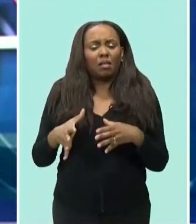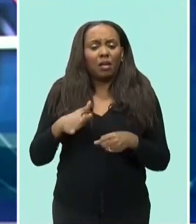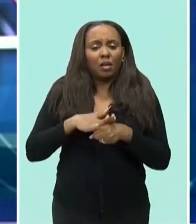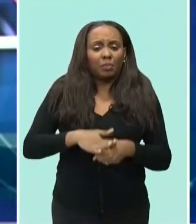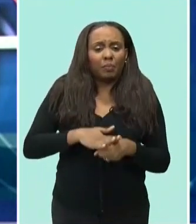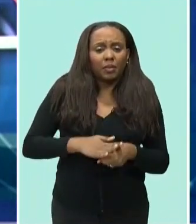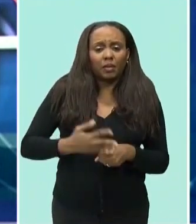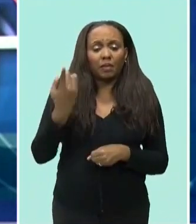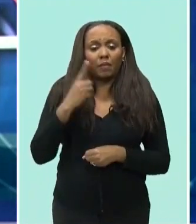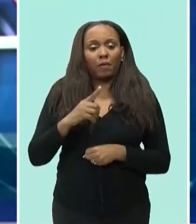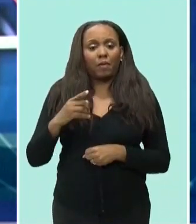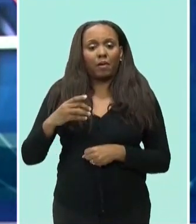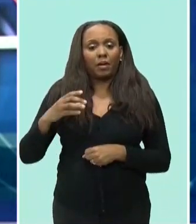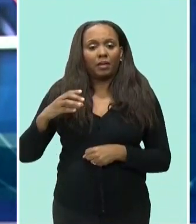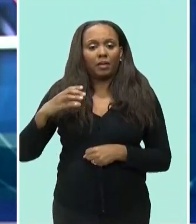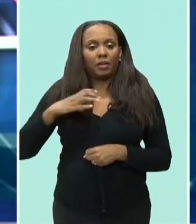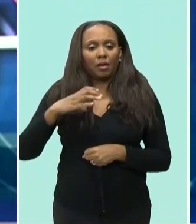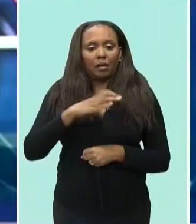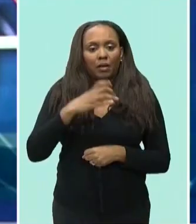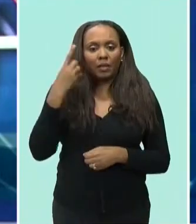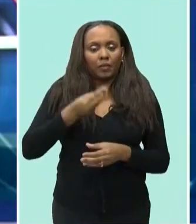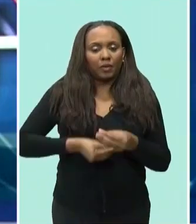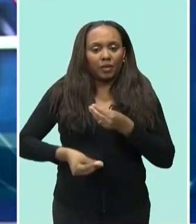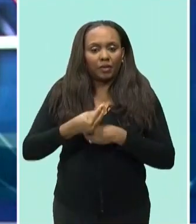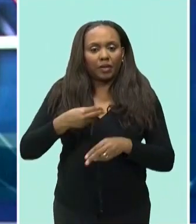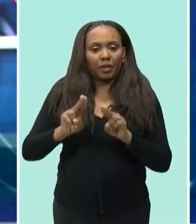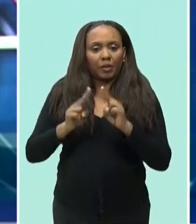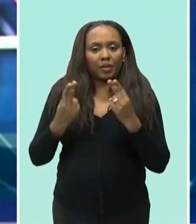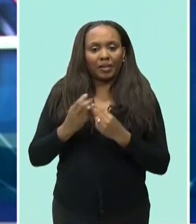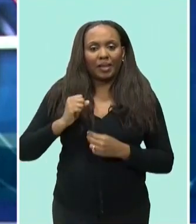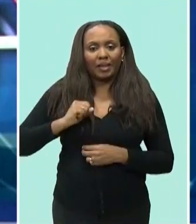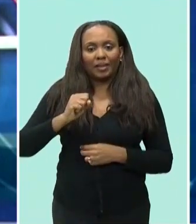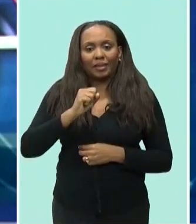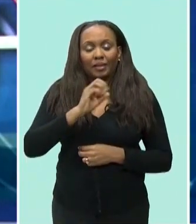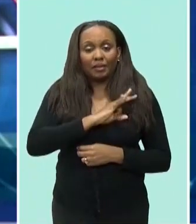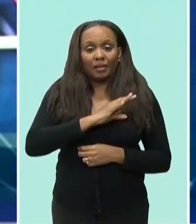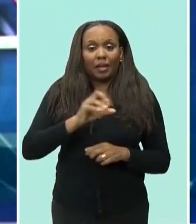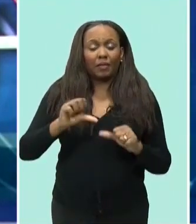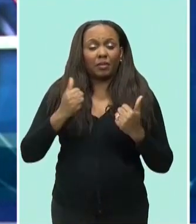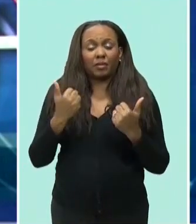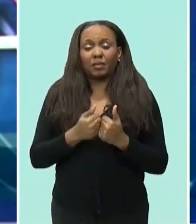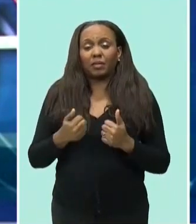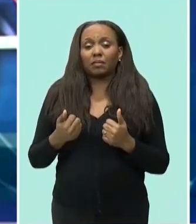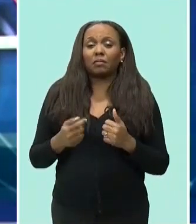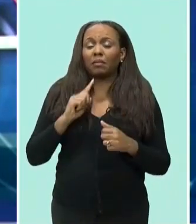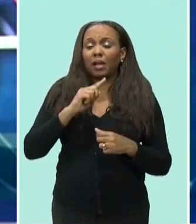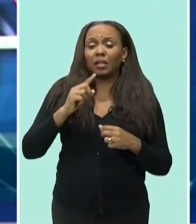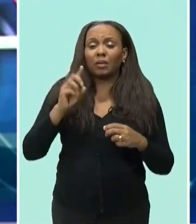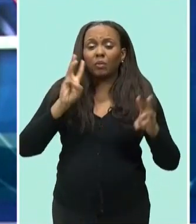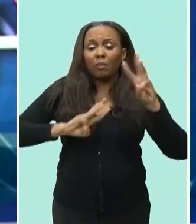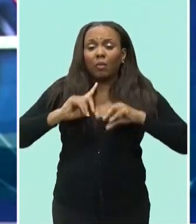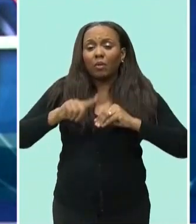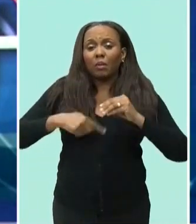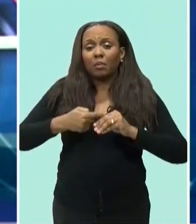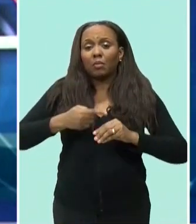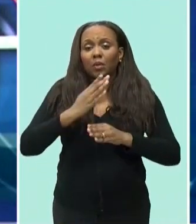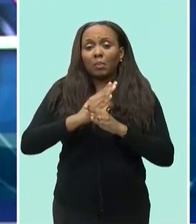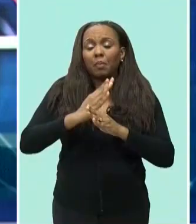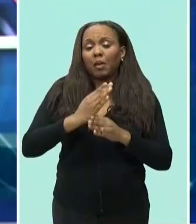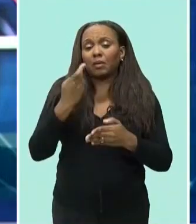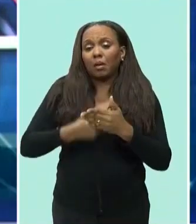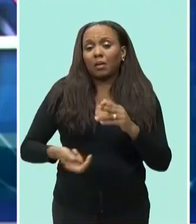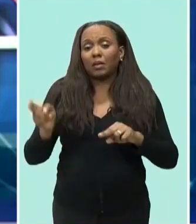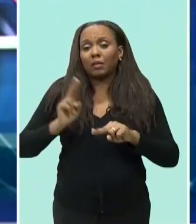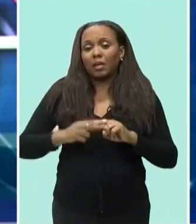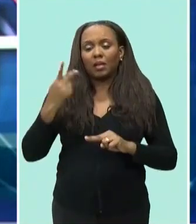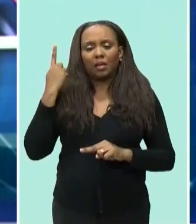and the Congress of Trade Unions and Staff Associations is concerned about the increase in bus fares. President Edwin O'Neill says he